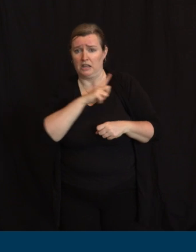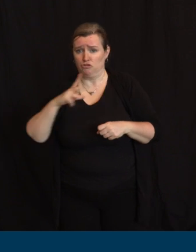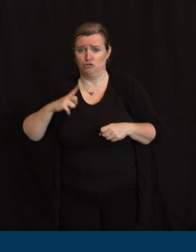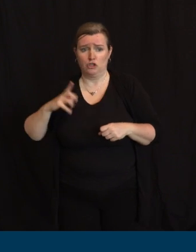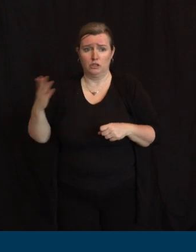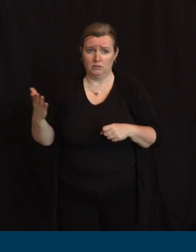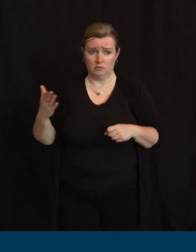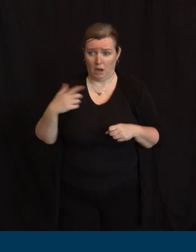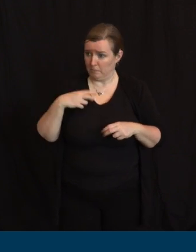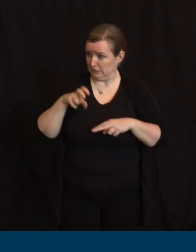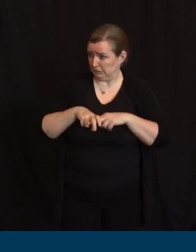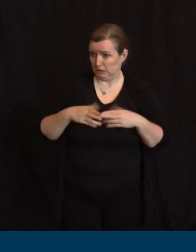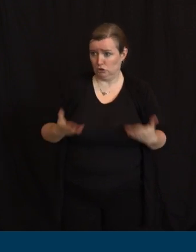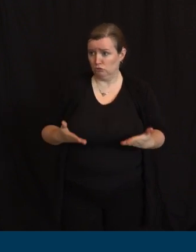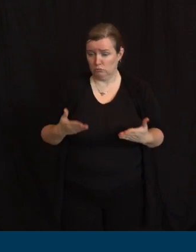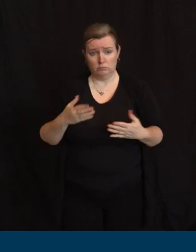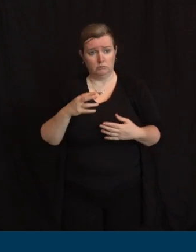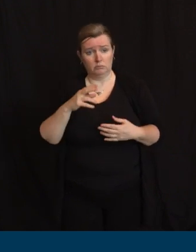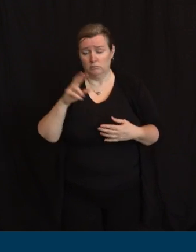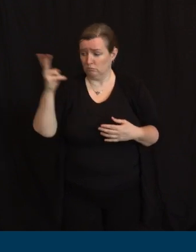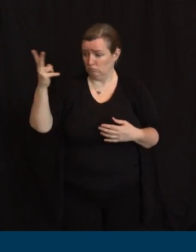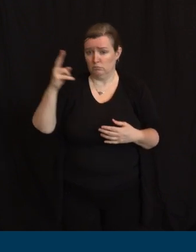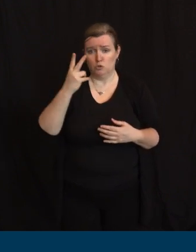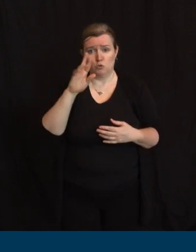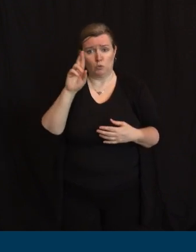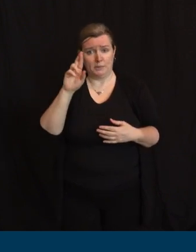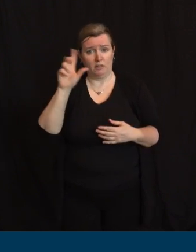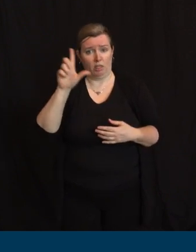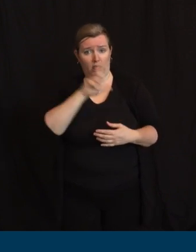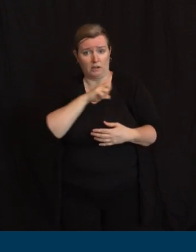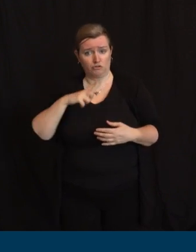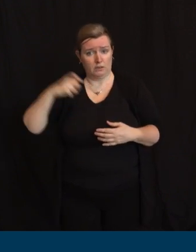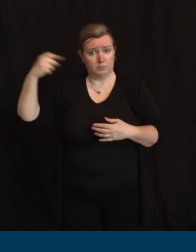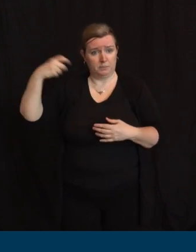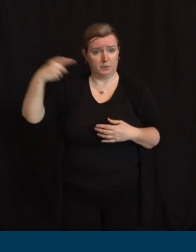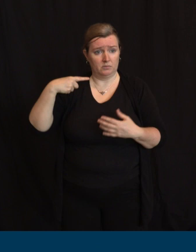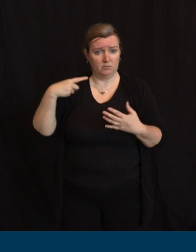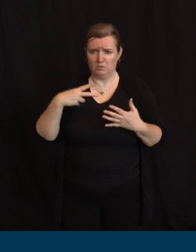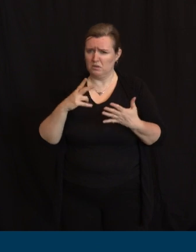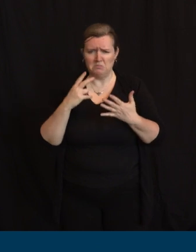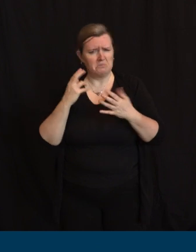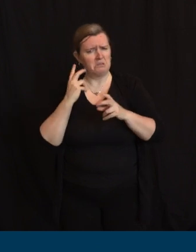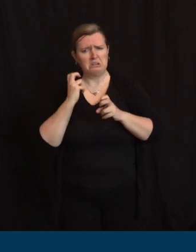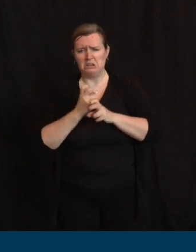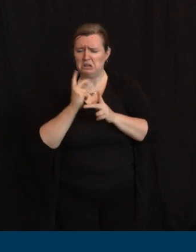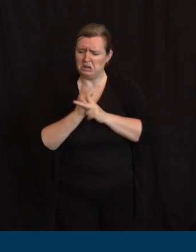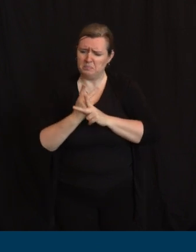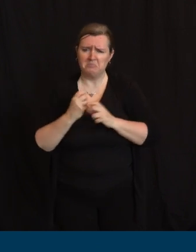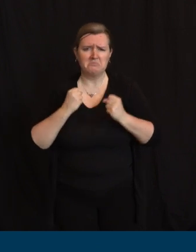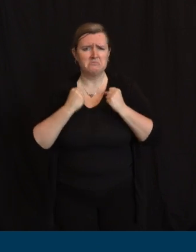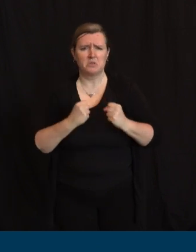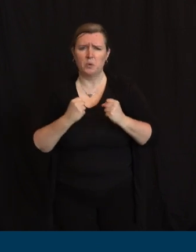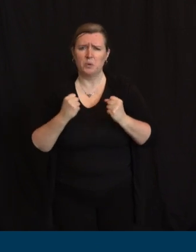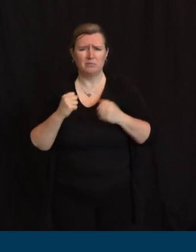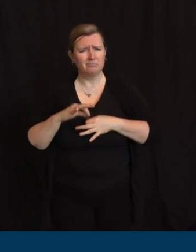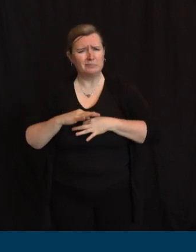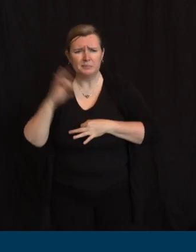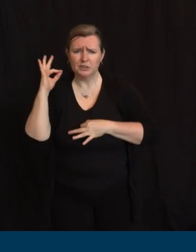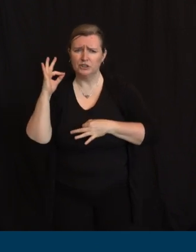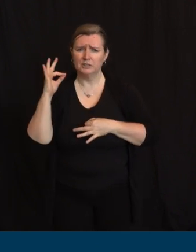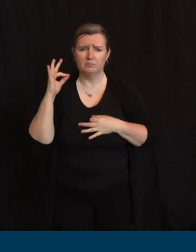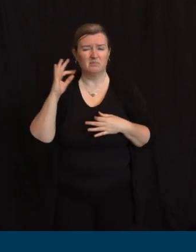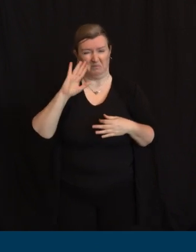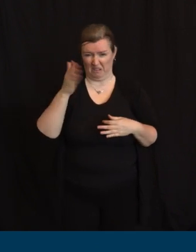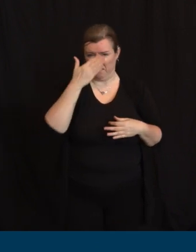saying and staying strong. And I will never forget that spirit of we're all in this together. All I've said on